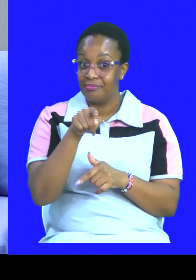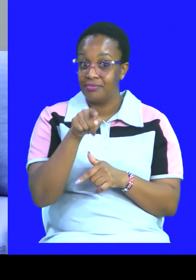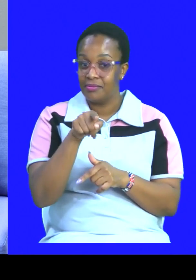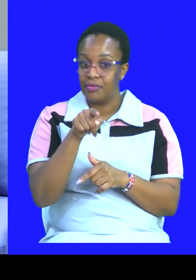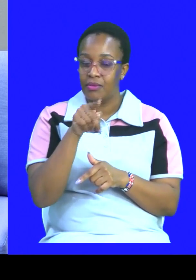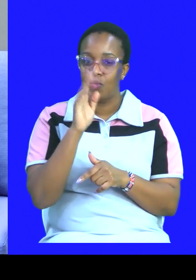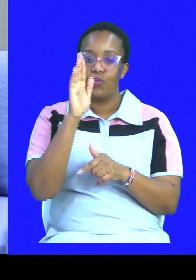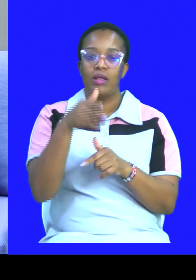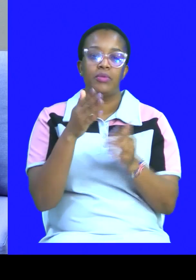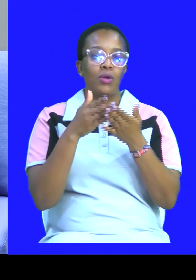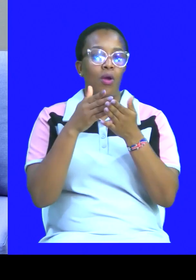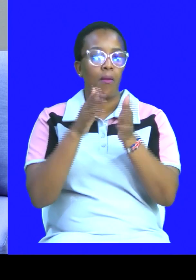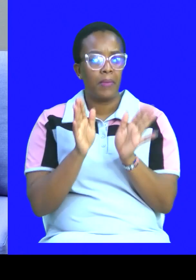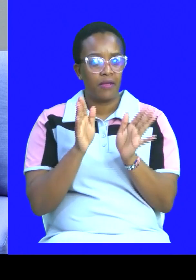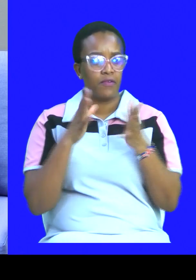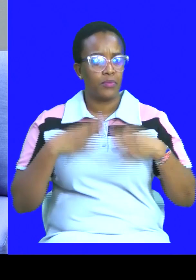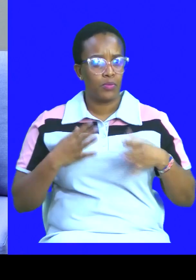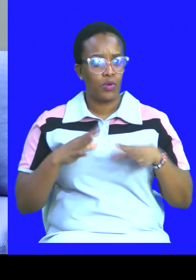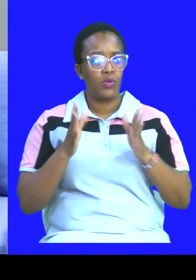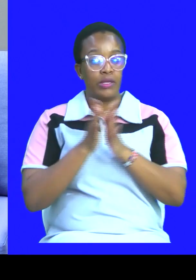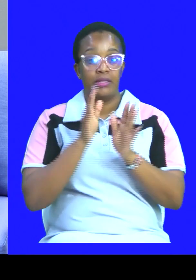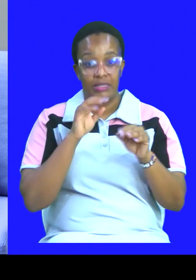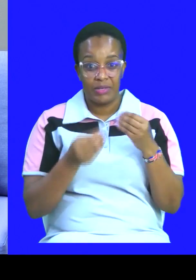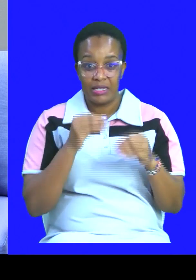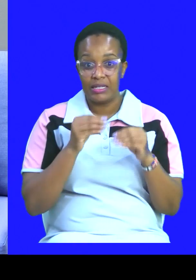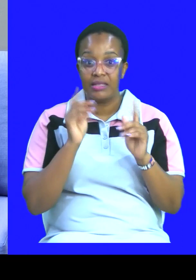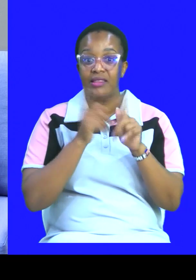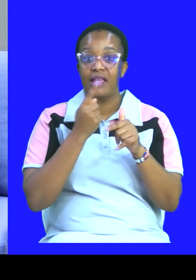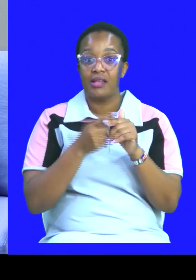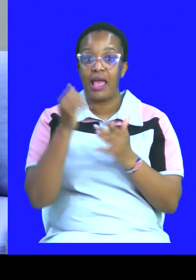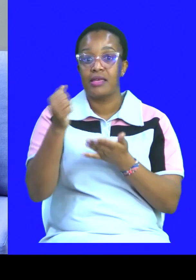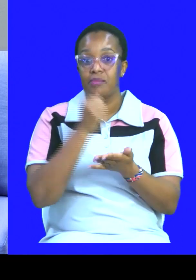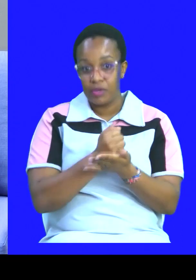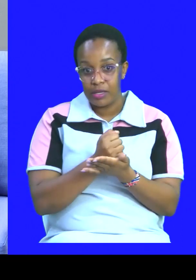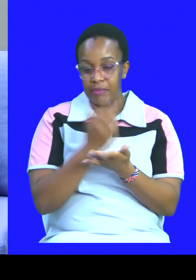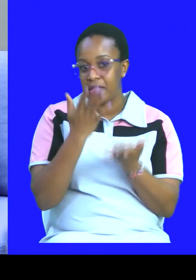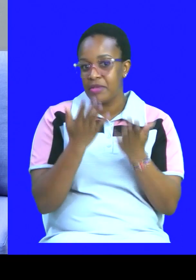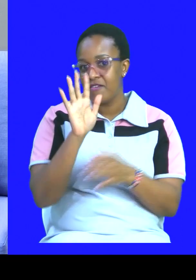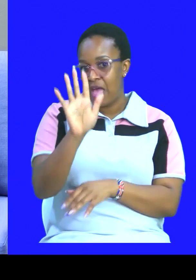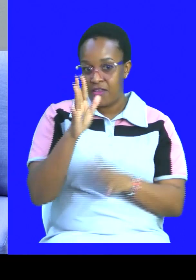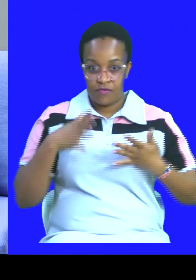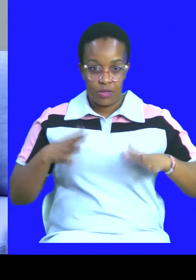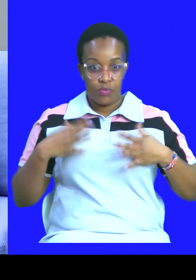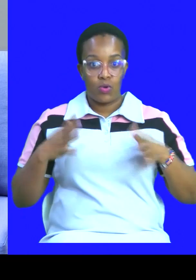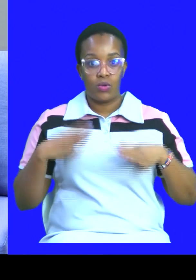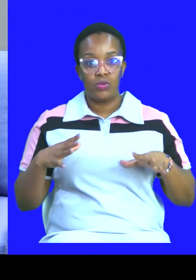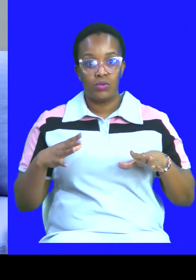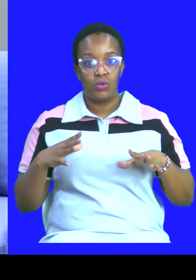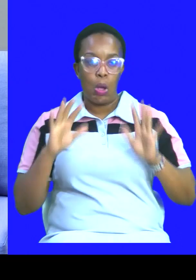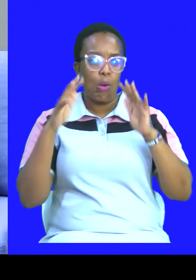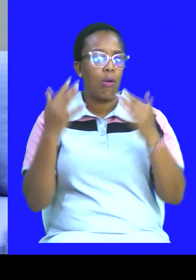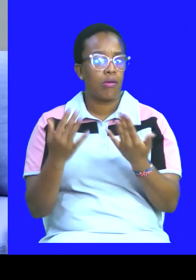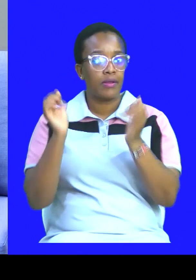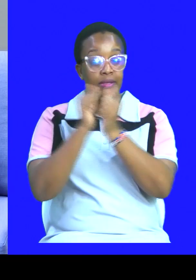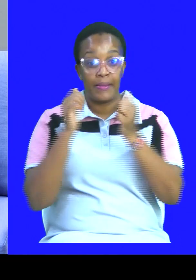gather like 10 or let's say 5 to 10. You start with 5 or 10 persons with